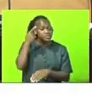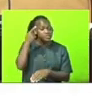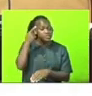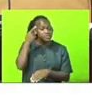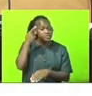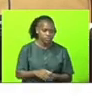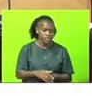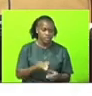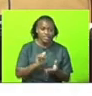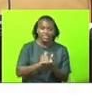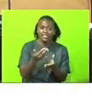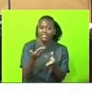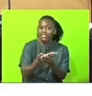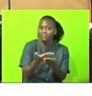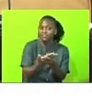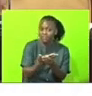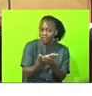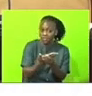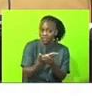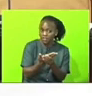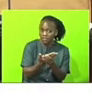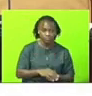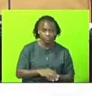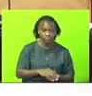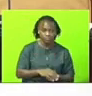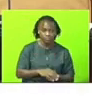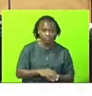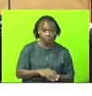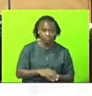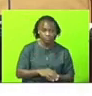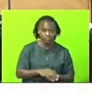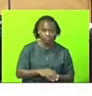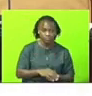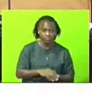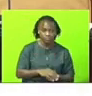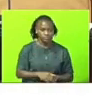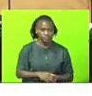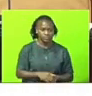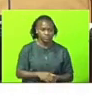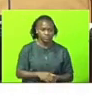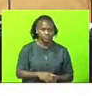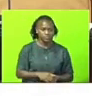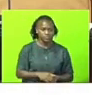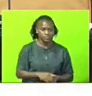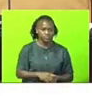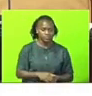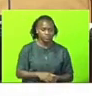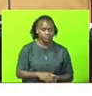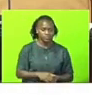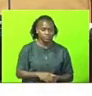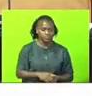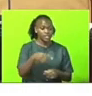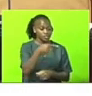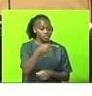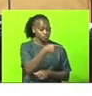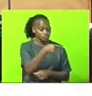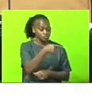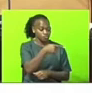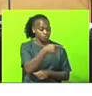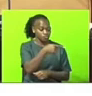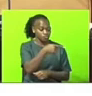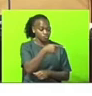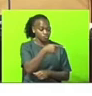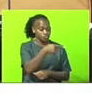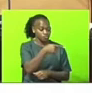time of his election to parliament, to join another party. And this is another one that is